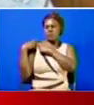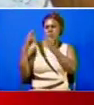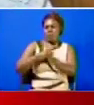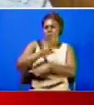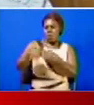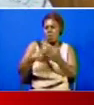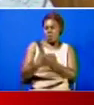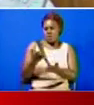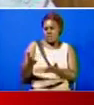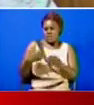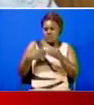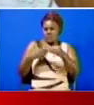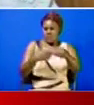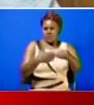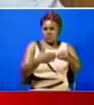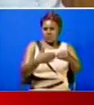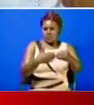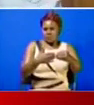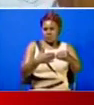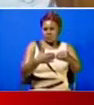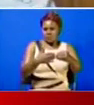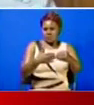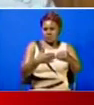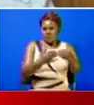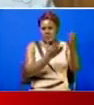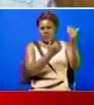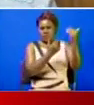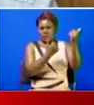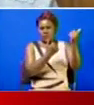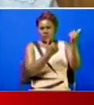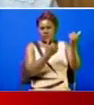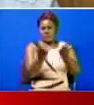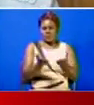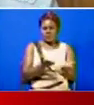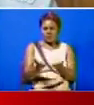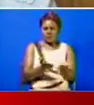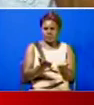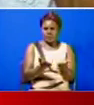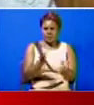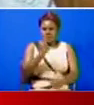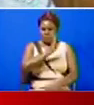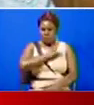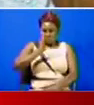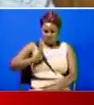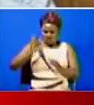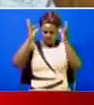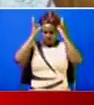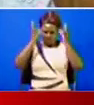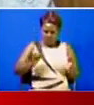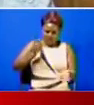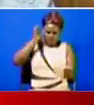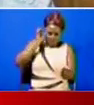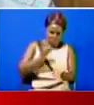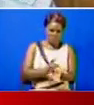these aspects of leadership and guidance on expected delivery of service, the board has resolved to send her